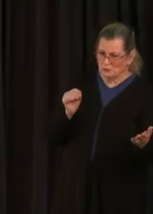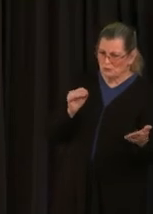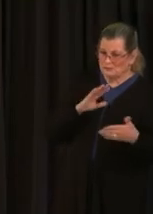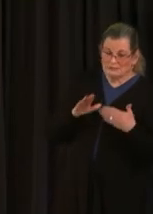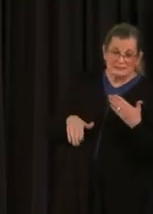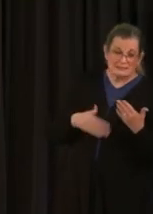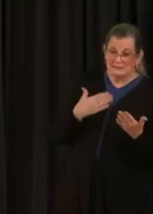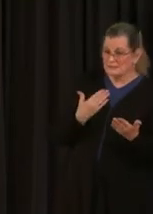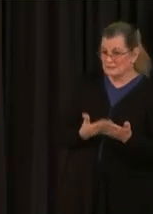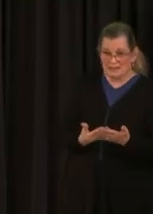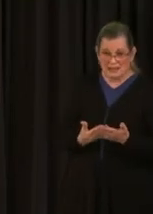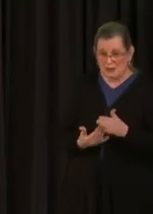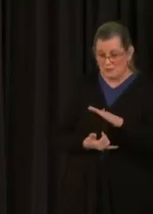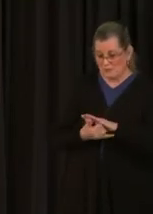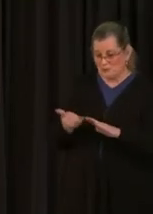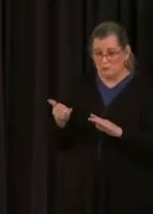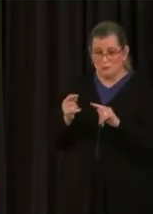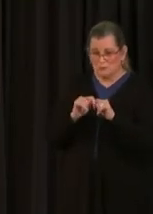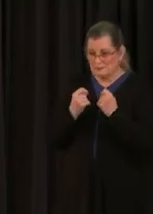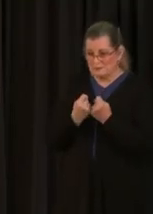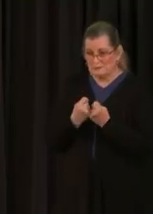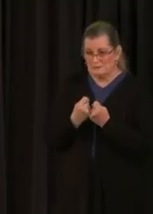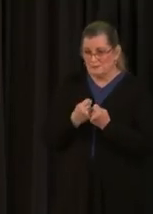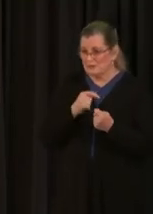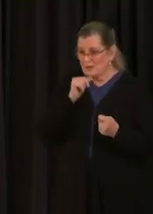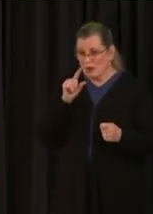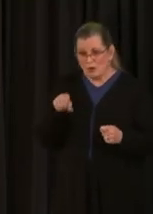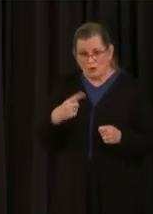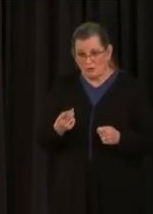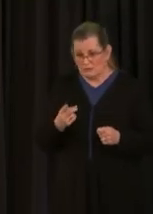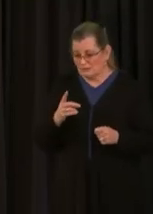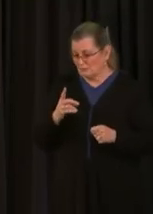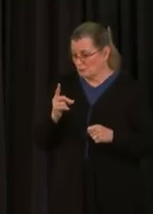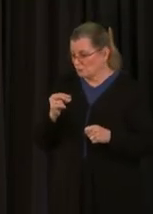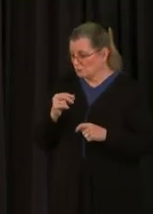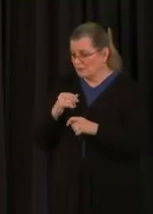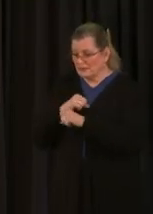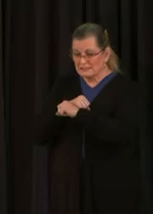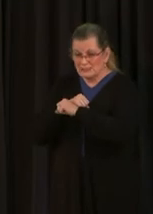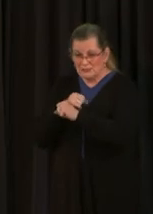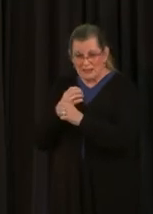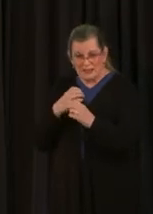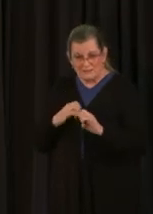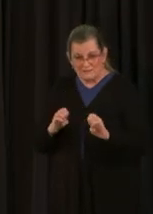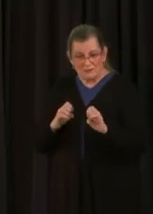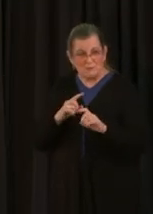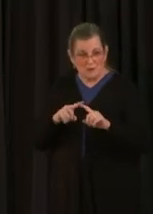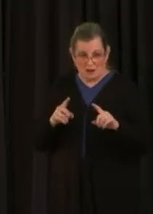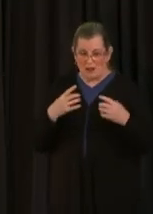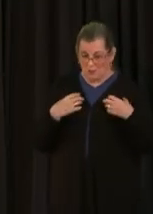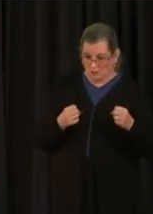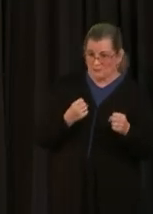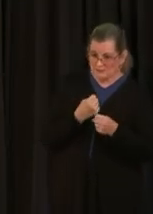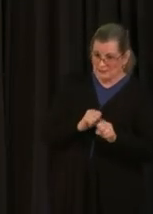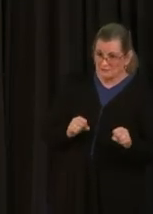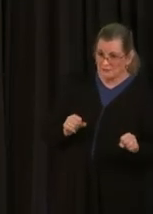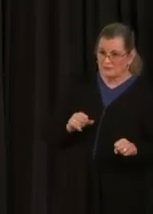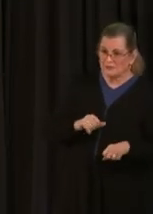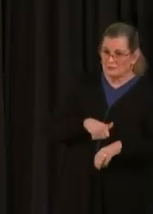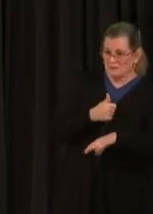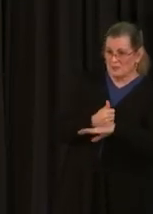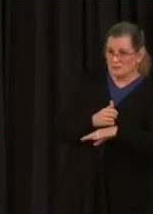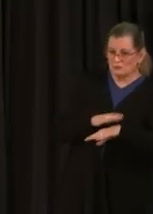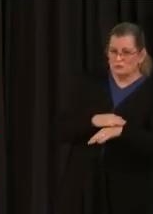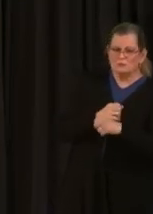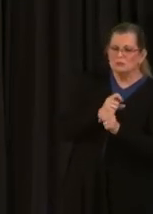be many. So the Safe Passage Working Group continues to do research, to be flexible, and to hear from our stakeholders about their